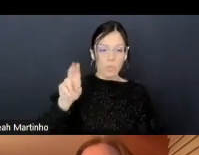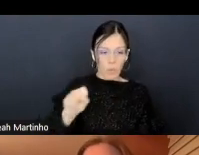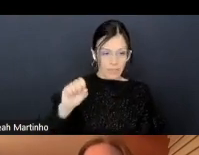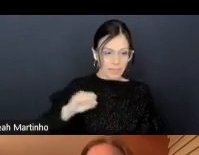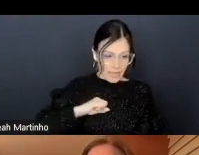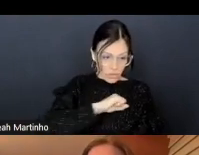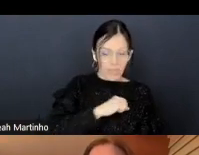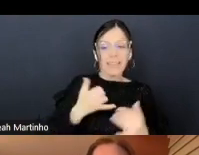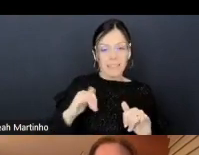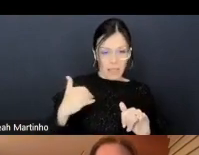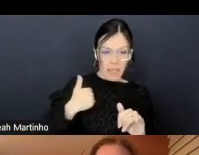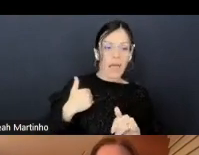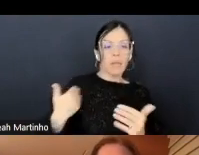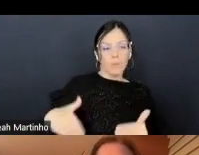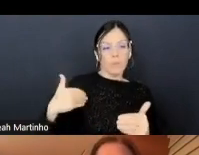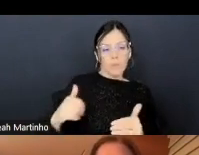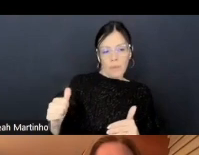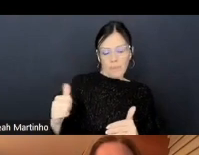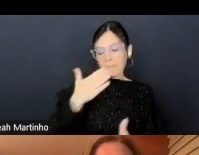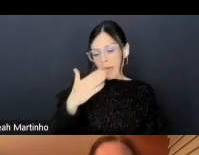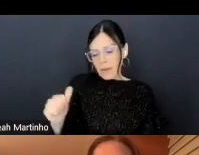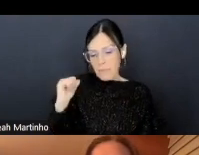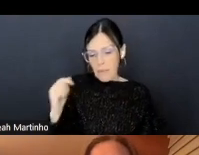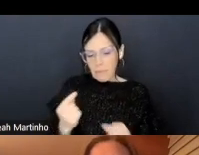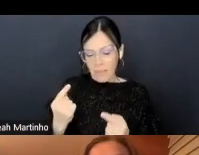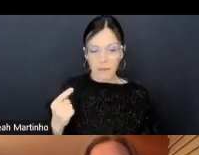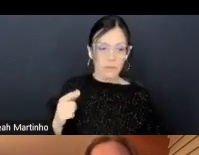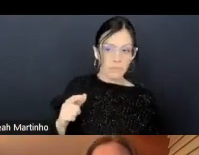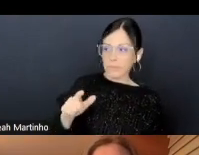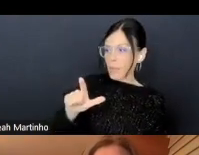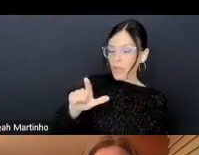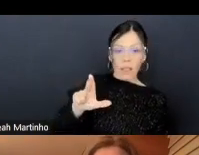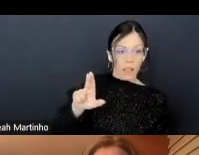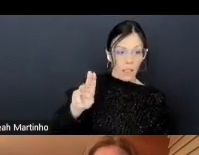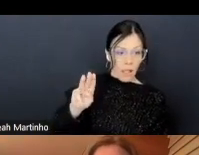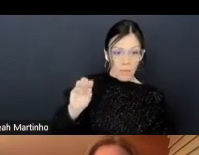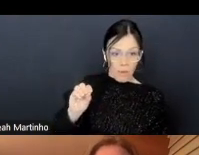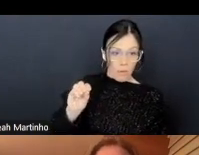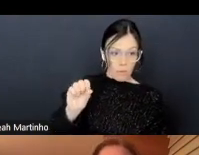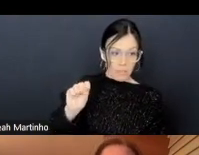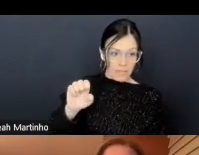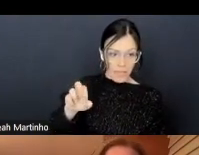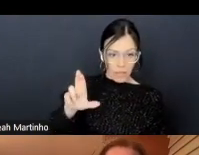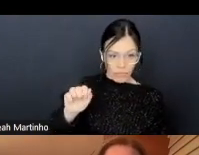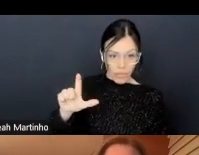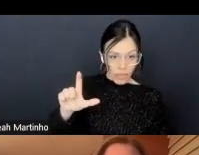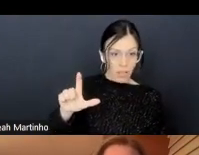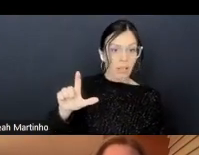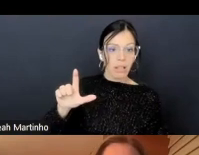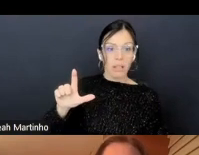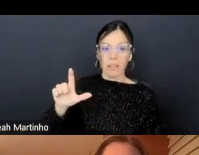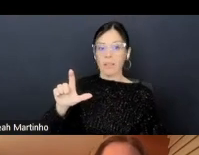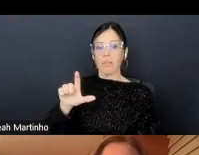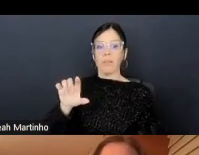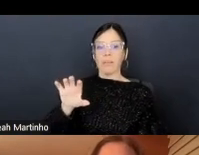experiencing chronic back pain he underwent a lumbosacral fusion operation and then had a third